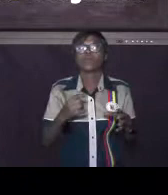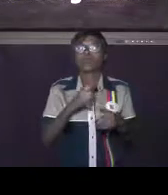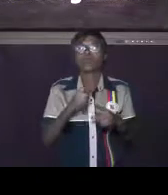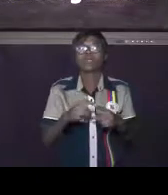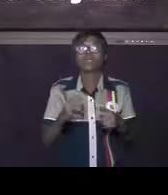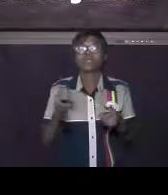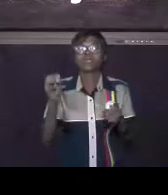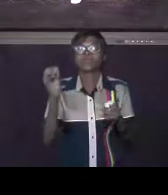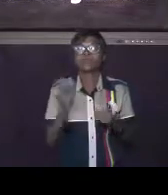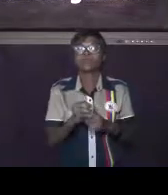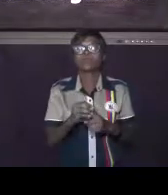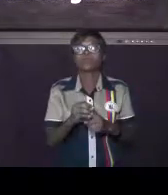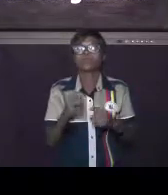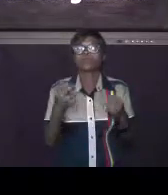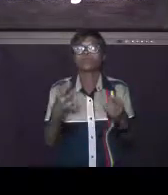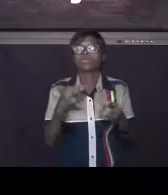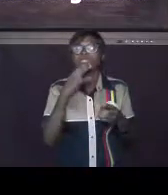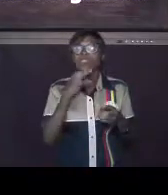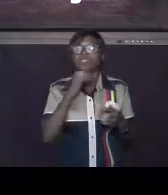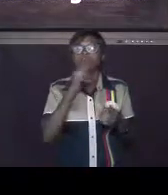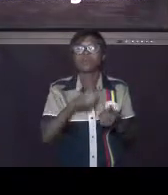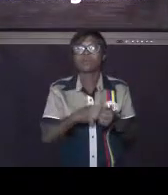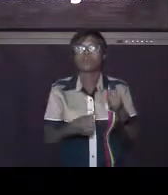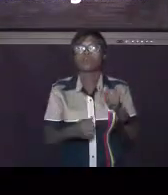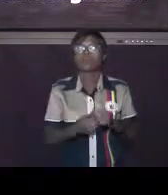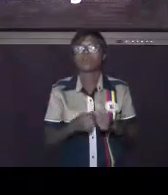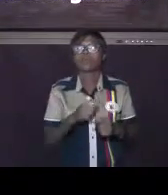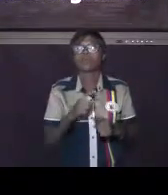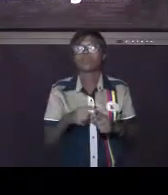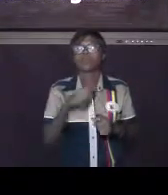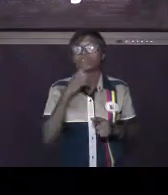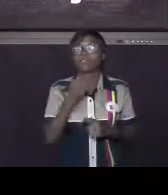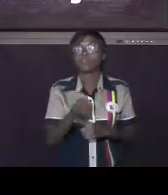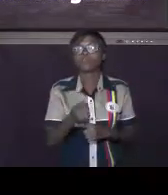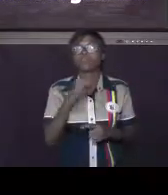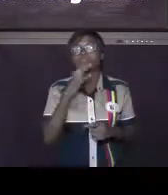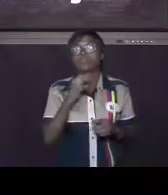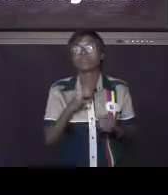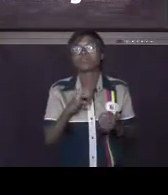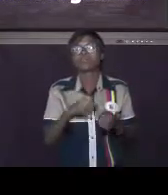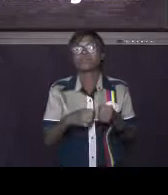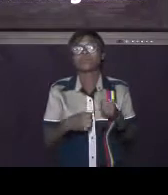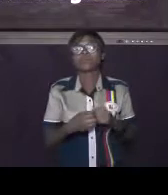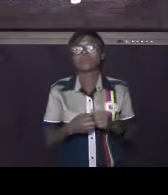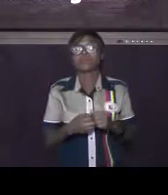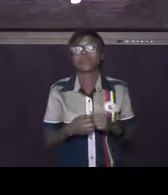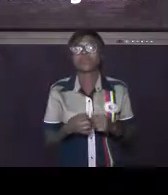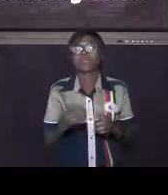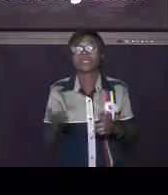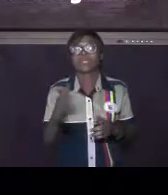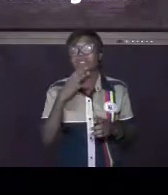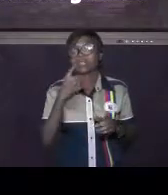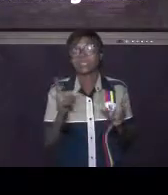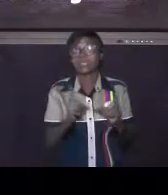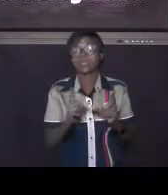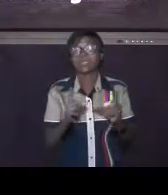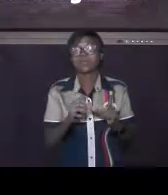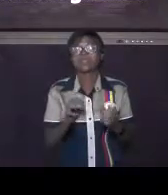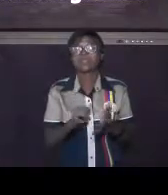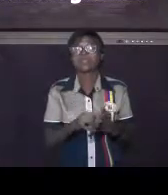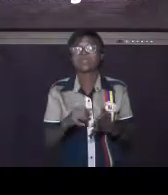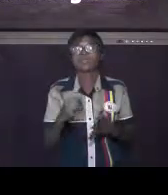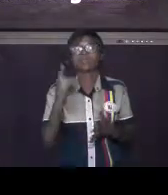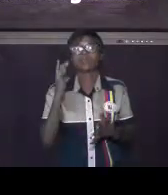not adequate, is another problem. Likewise, talking about the moisture of the air, it has certain level that